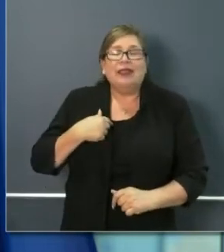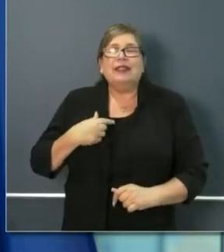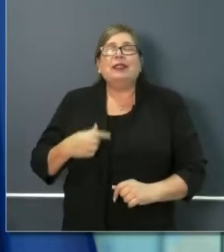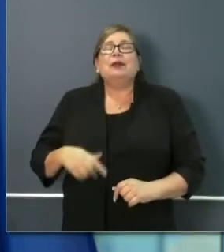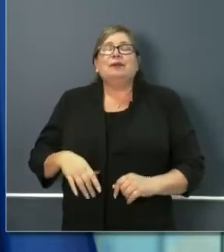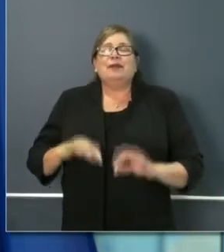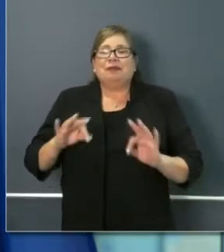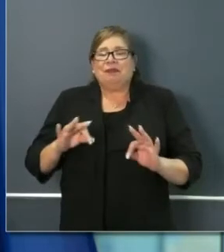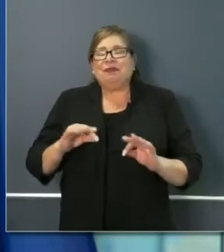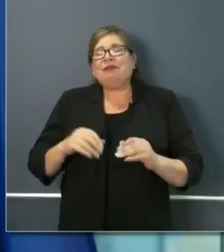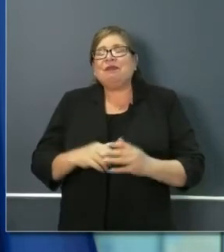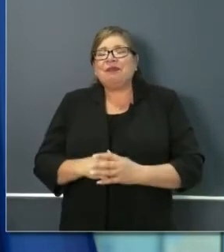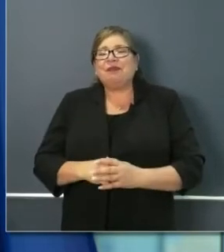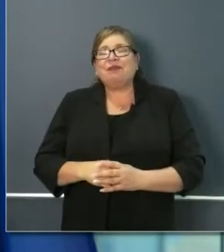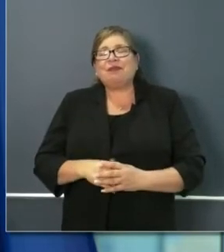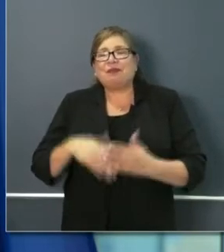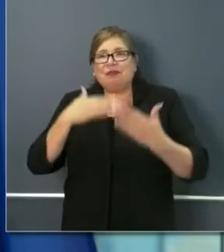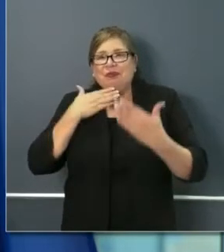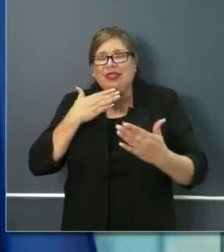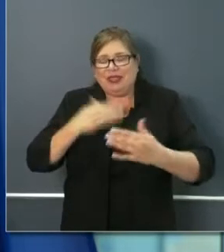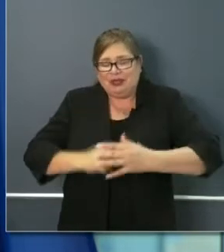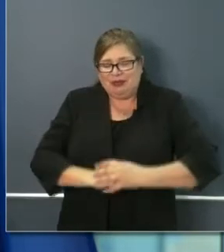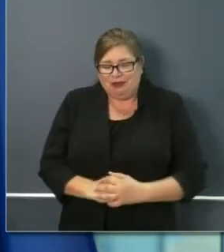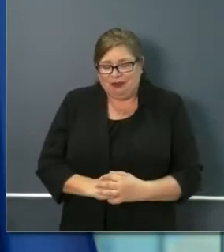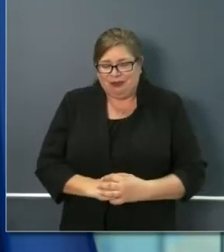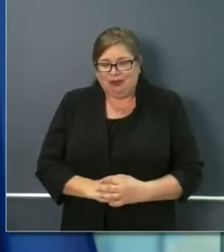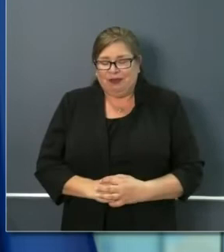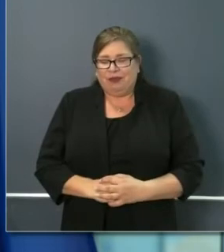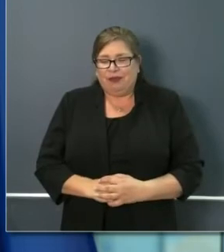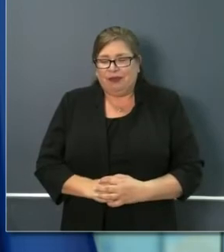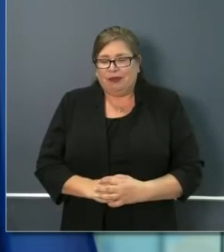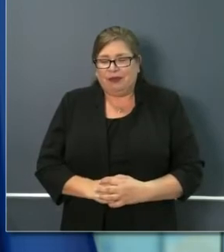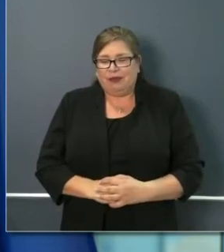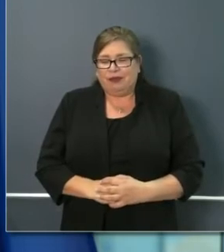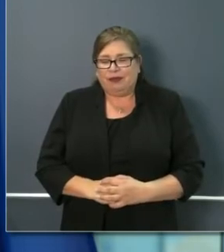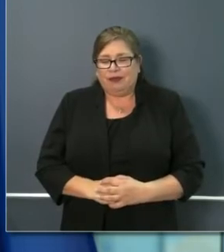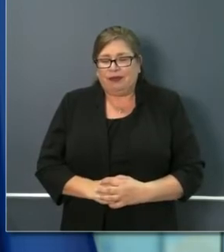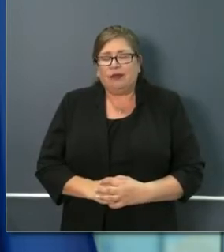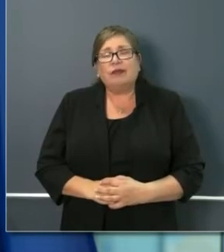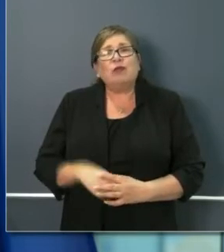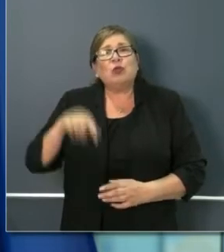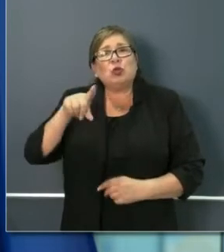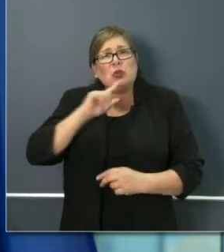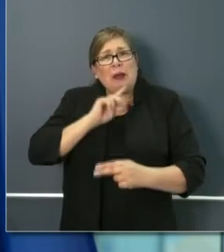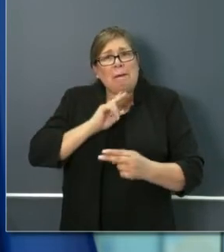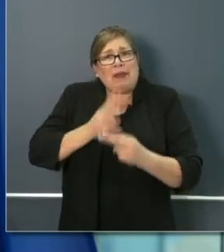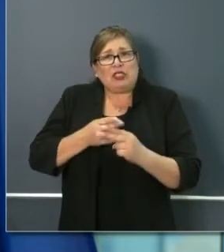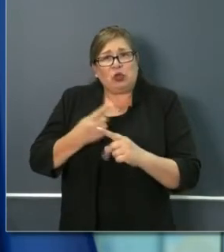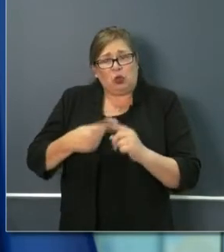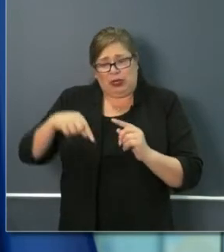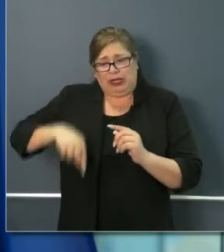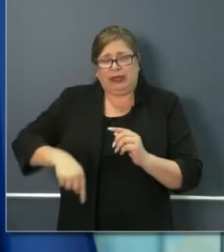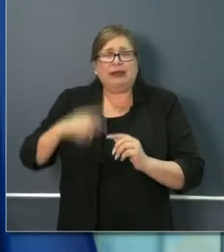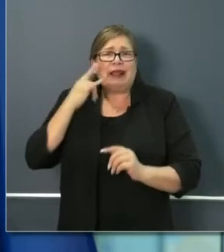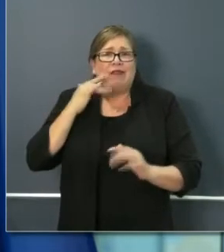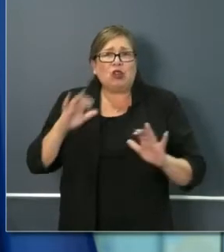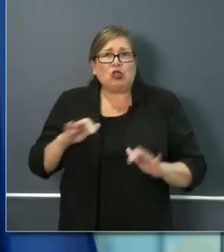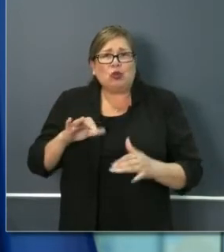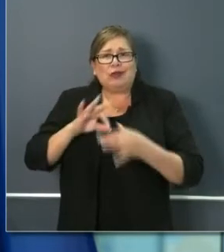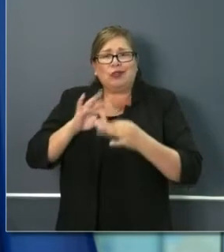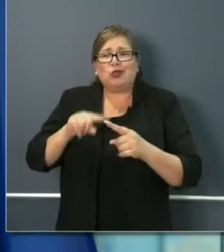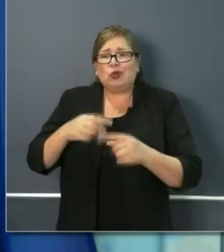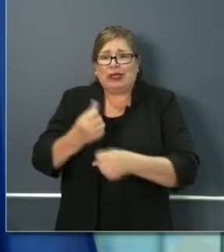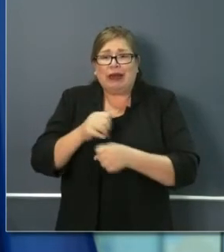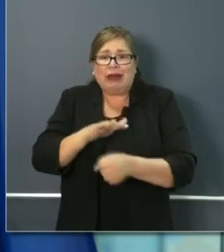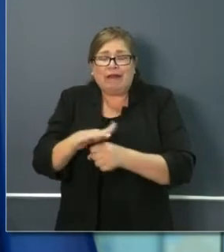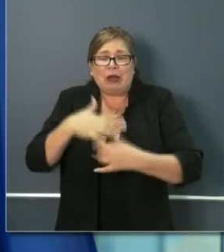always, Governor. Thanks, You sir. mentioned what the state is doing to procure enough ventilators and respirators. A week ago, you expressed some concern that